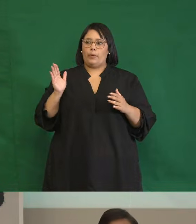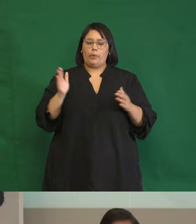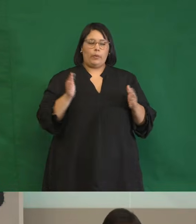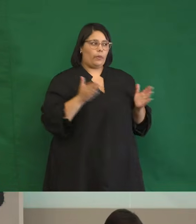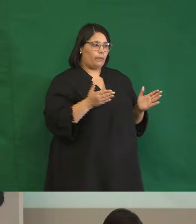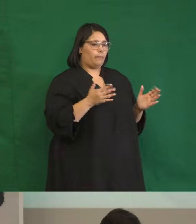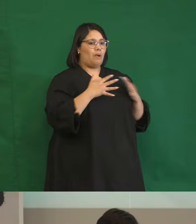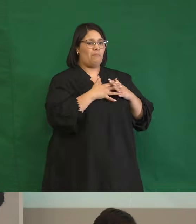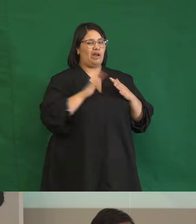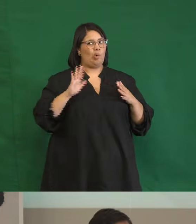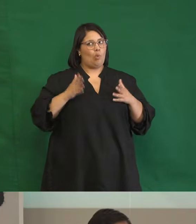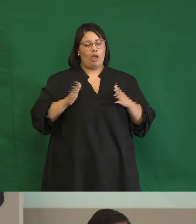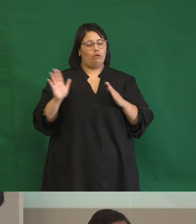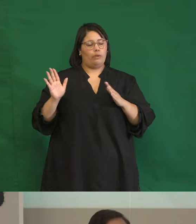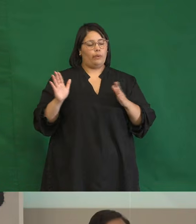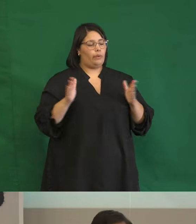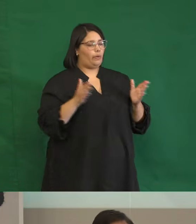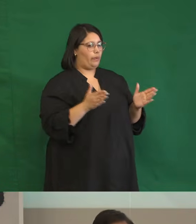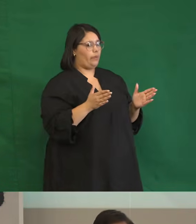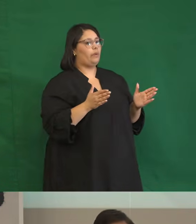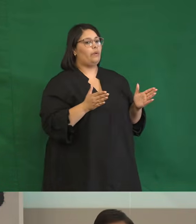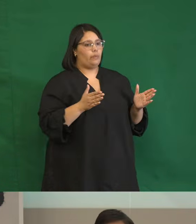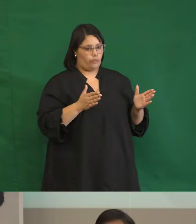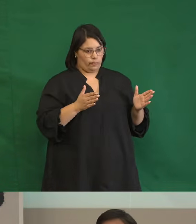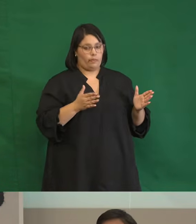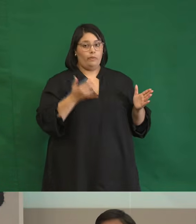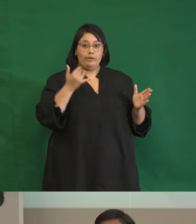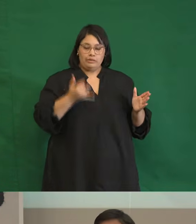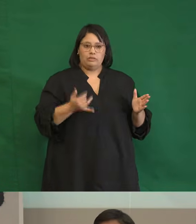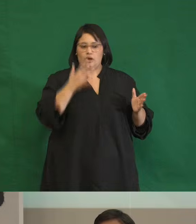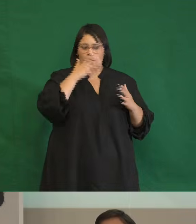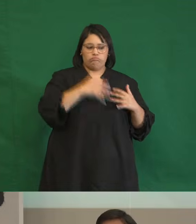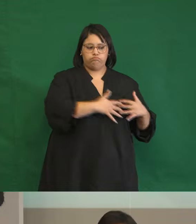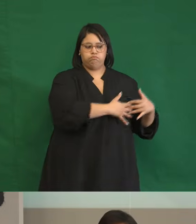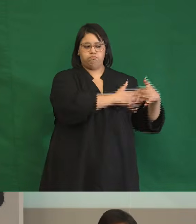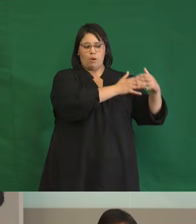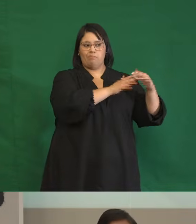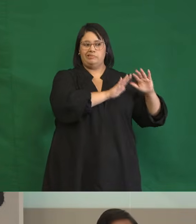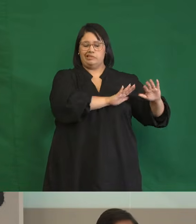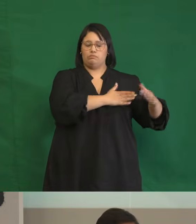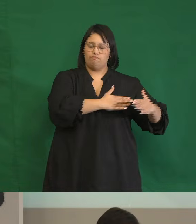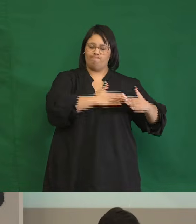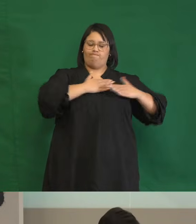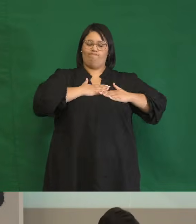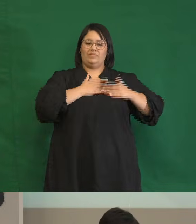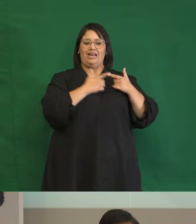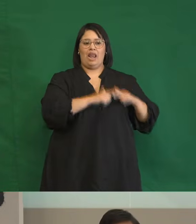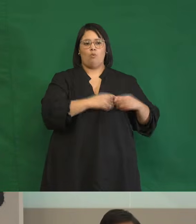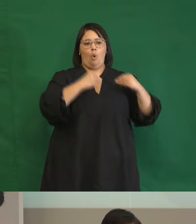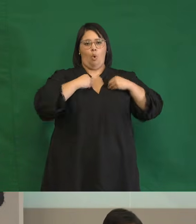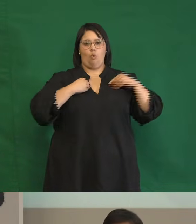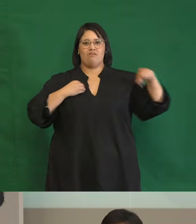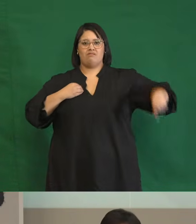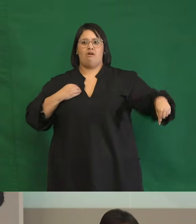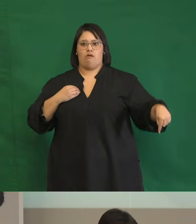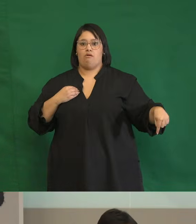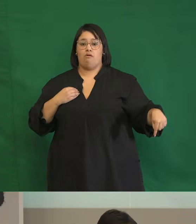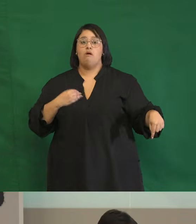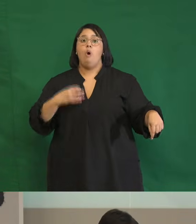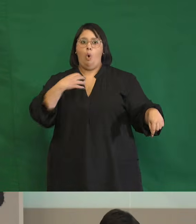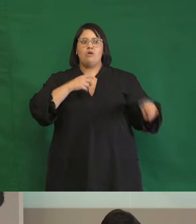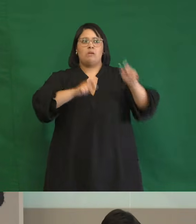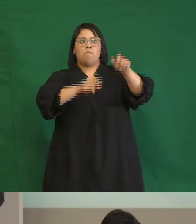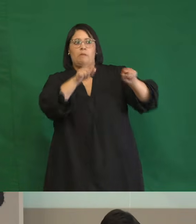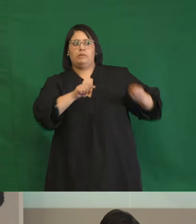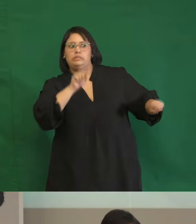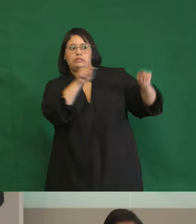the American English WordNet to really create something for our own languages by our own